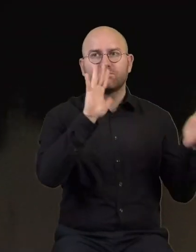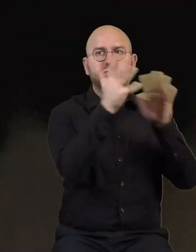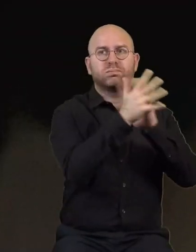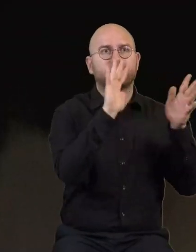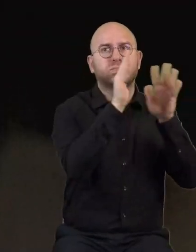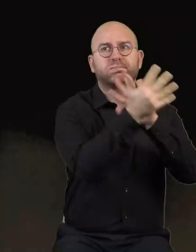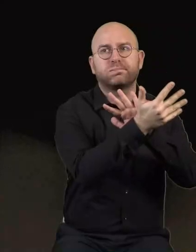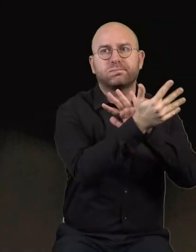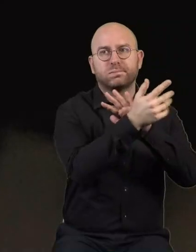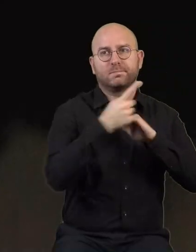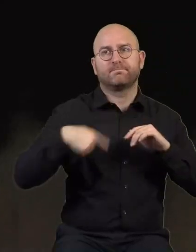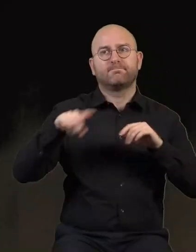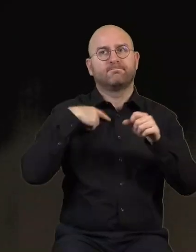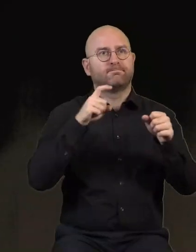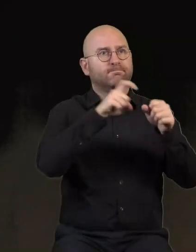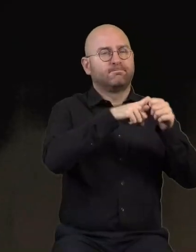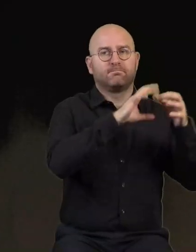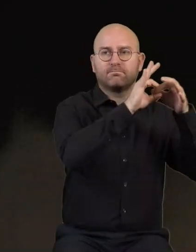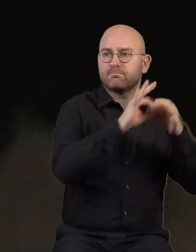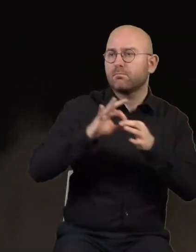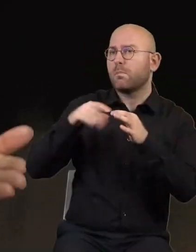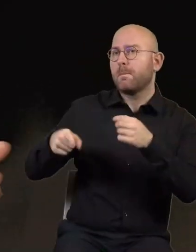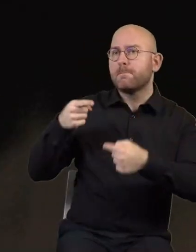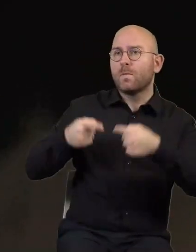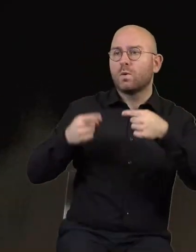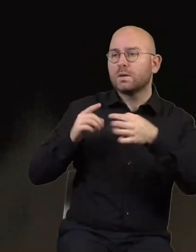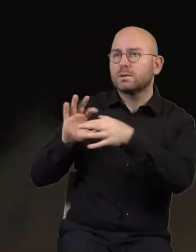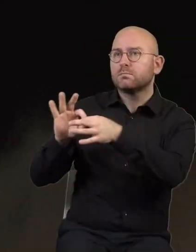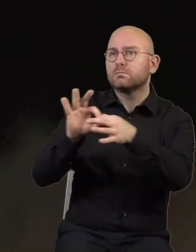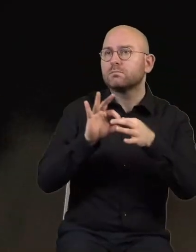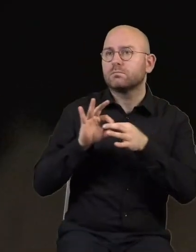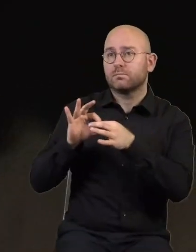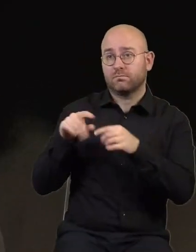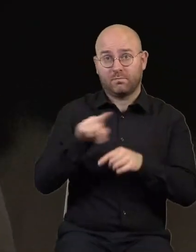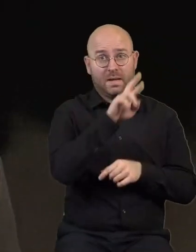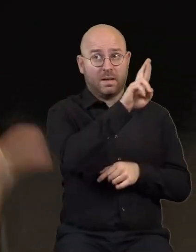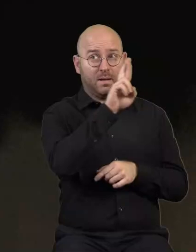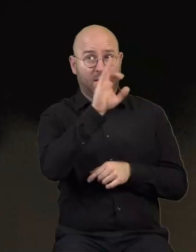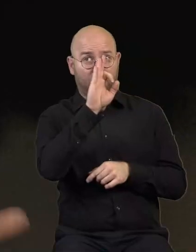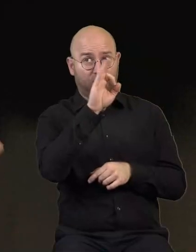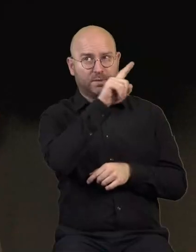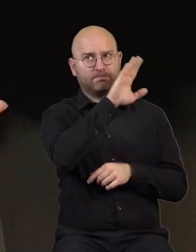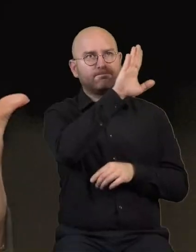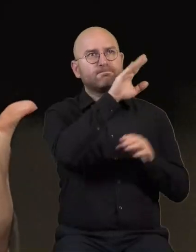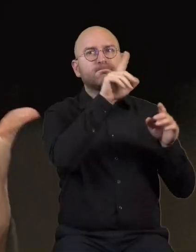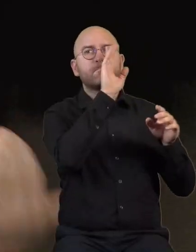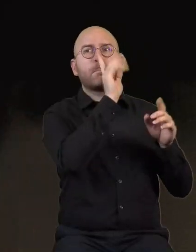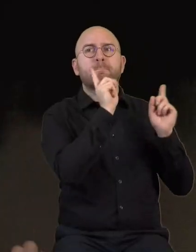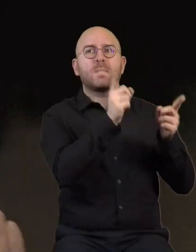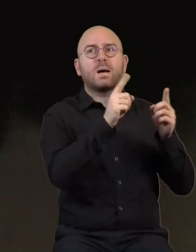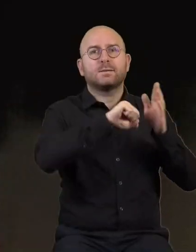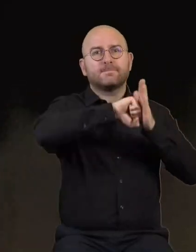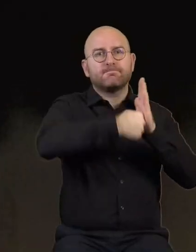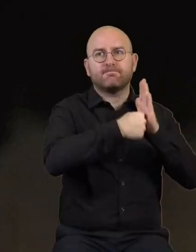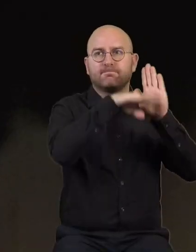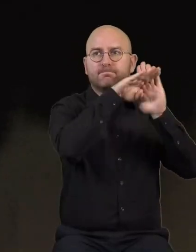conditions. Enabling conditions are somehow forcing the different member states to make responsible planning and to do